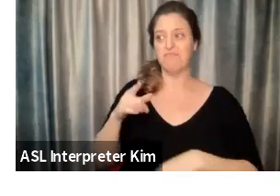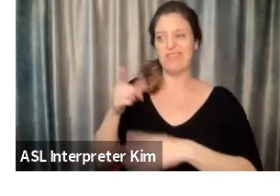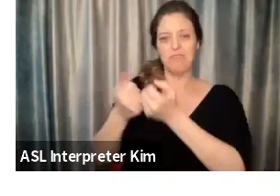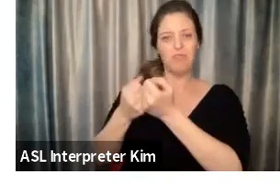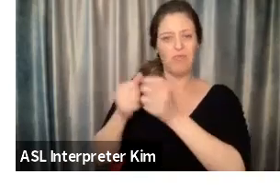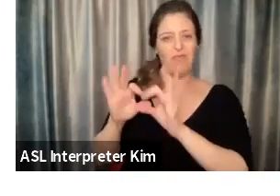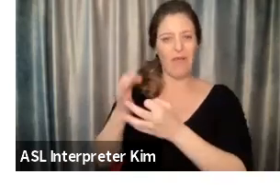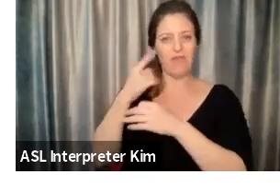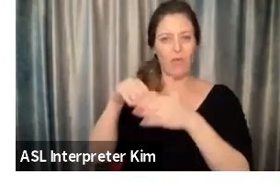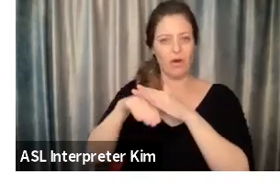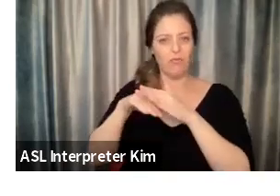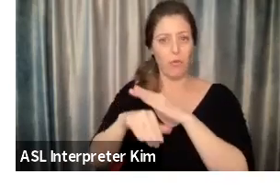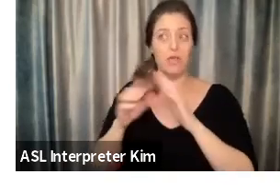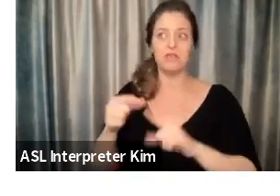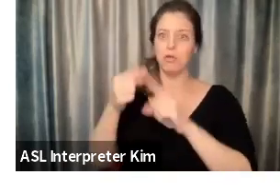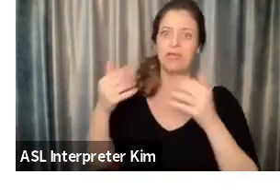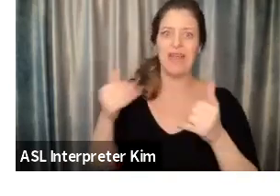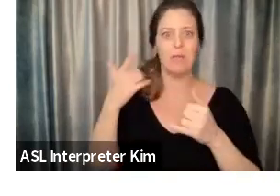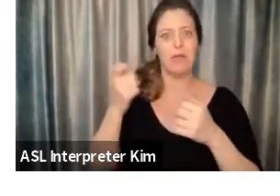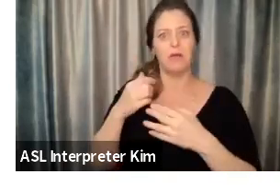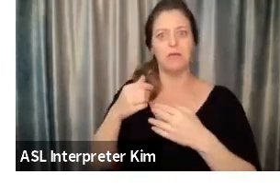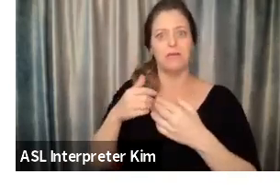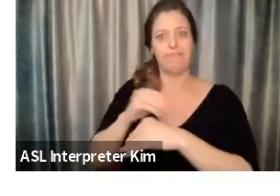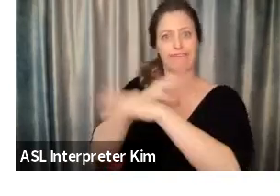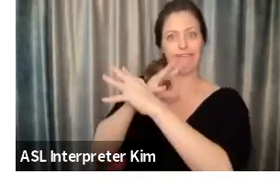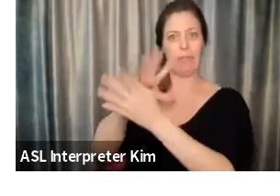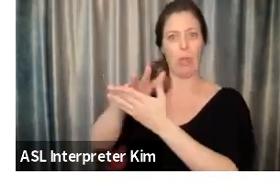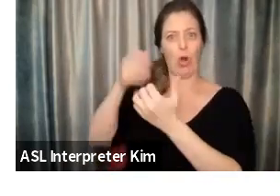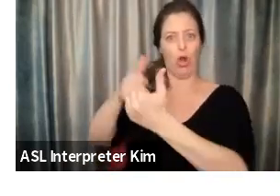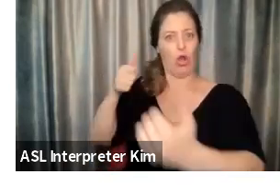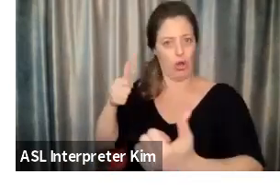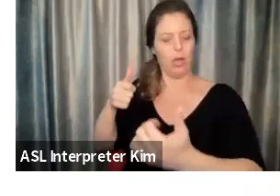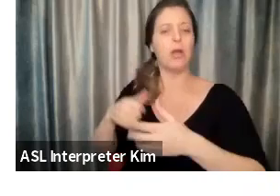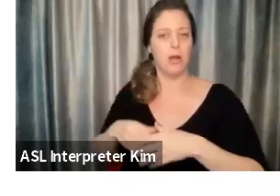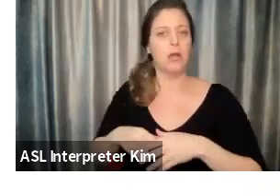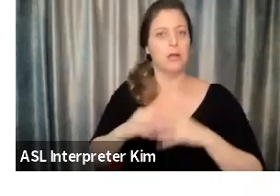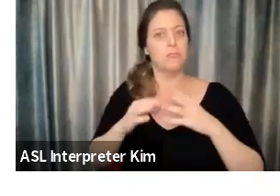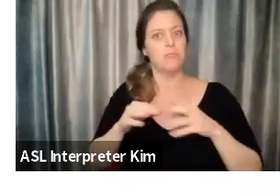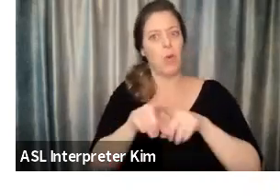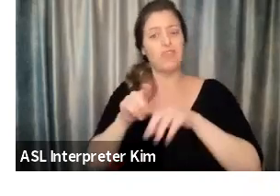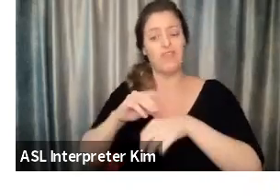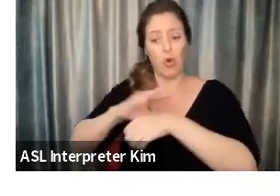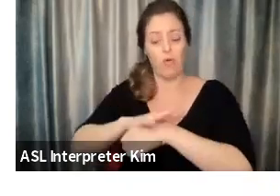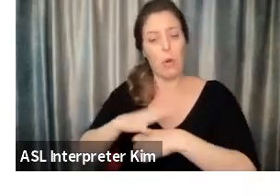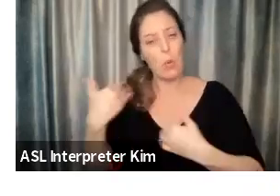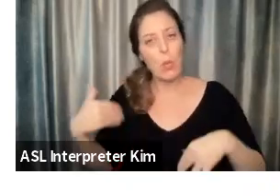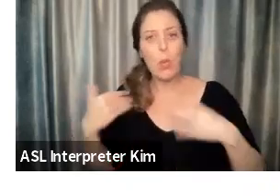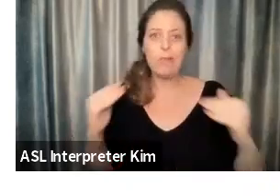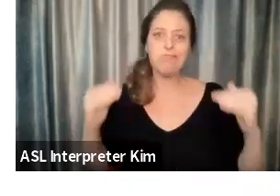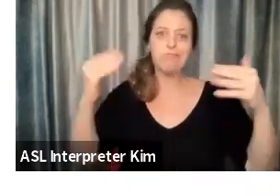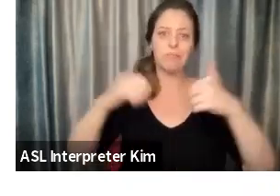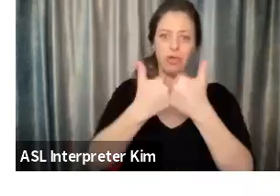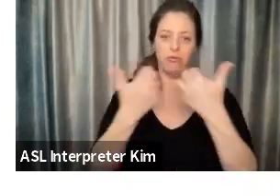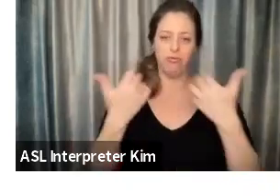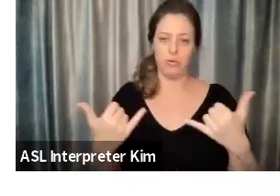enrollment, especially during distance learning and with COVID-19. I know for many of our families it's a challenge. We're going to then touch